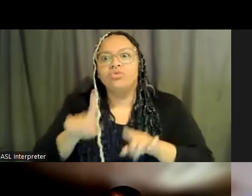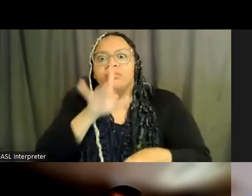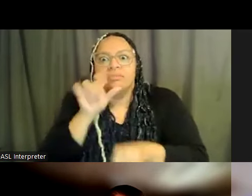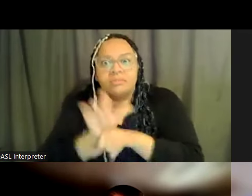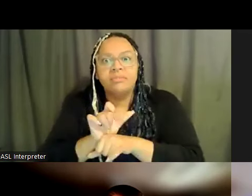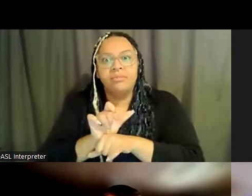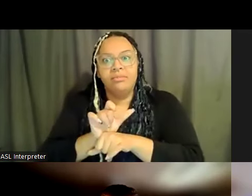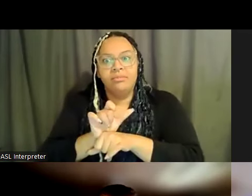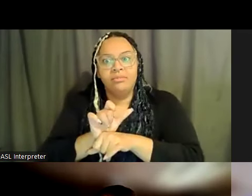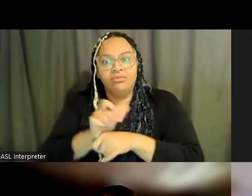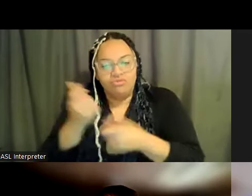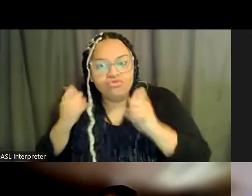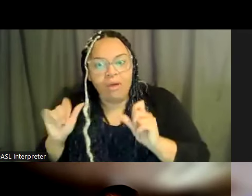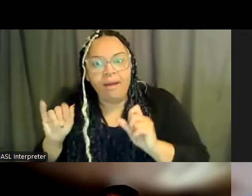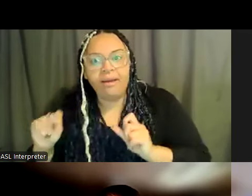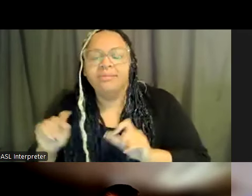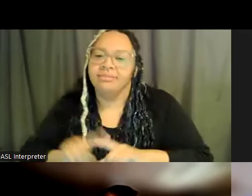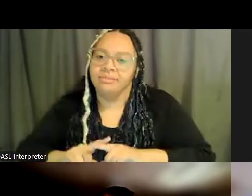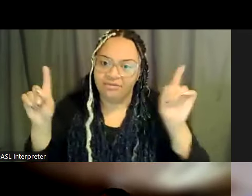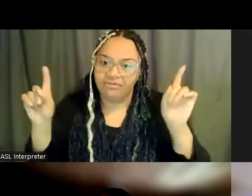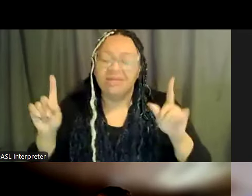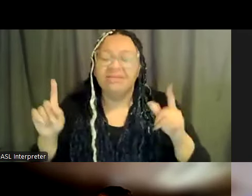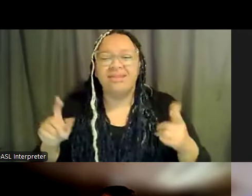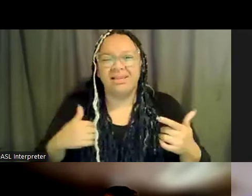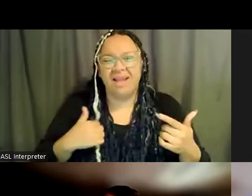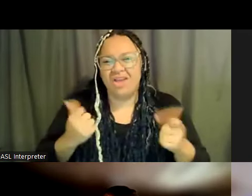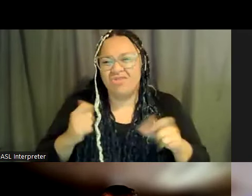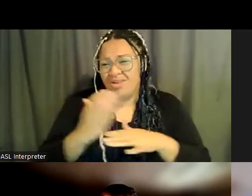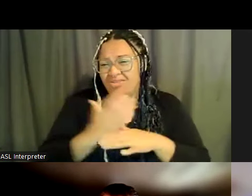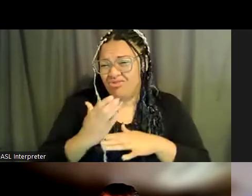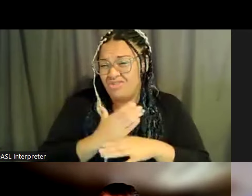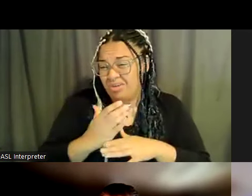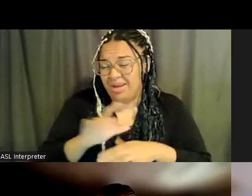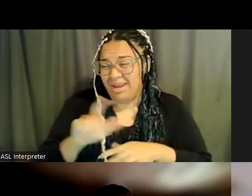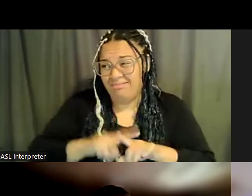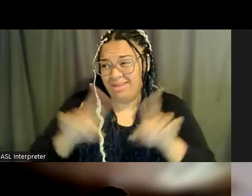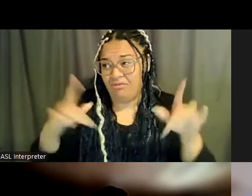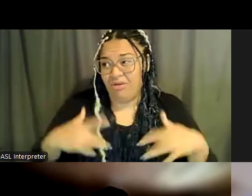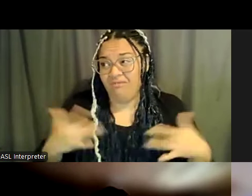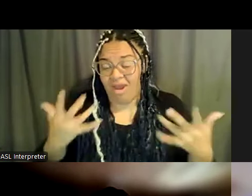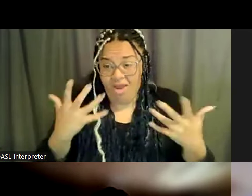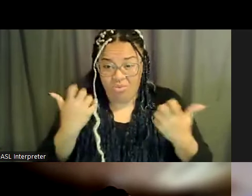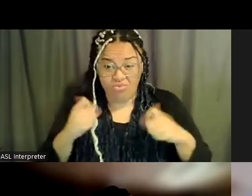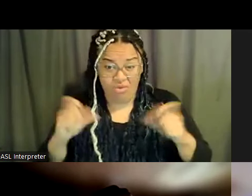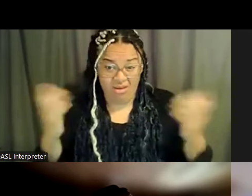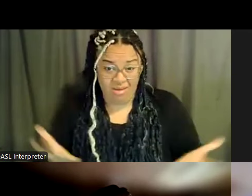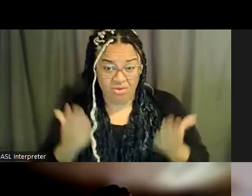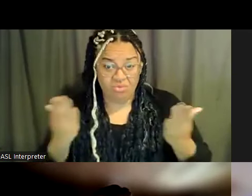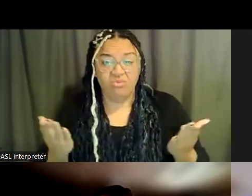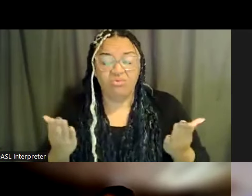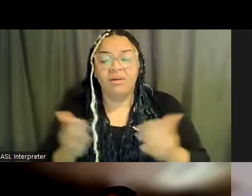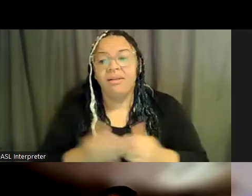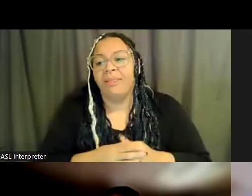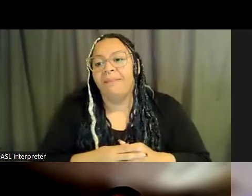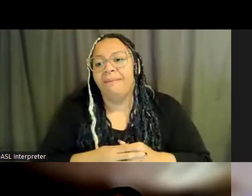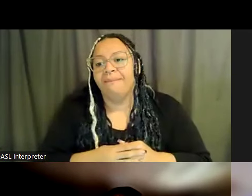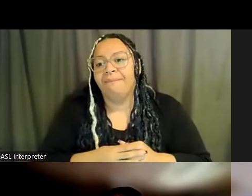I tried sharing it at the last training I did. I think it made sense, so I'm going to try it here. Um, so